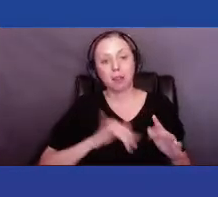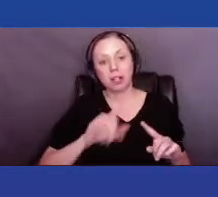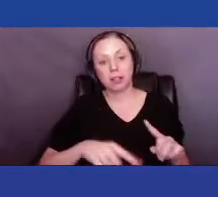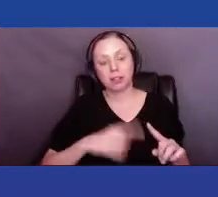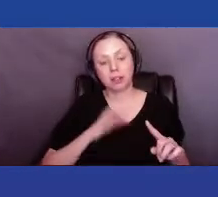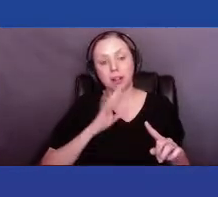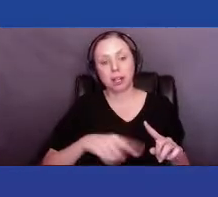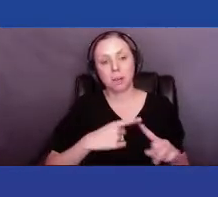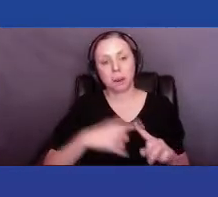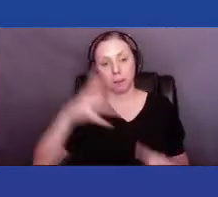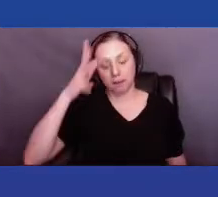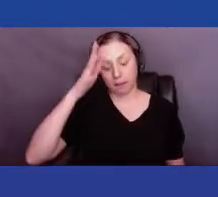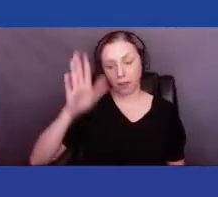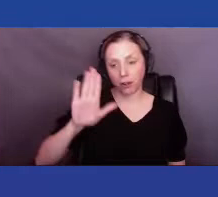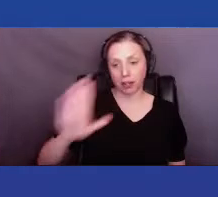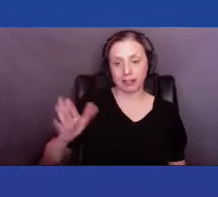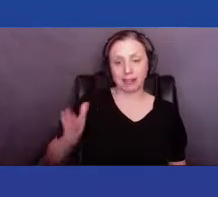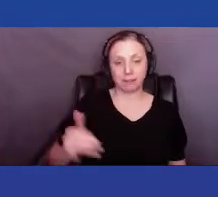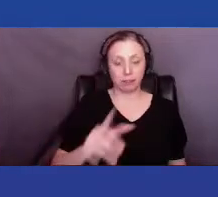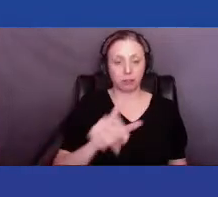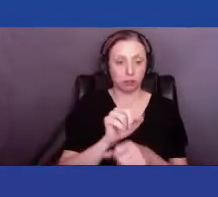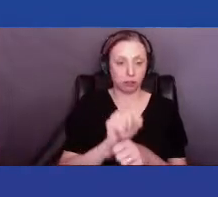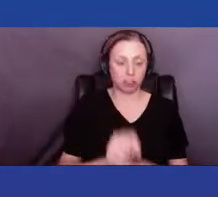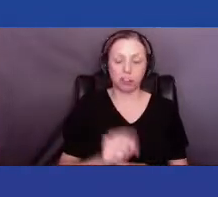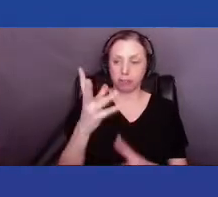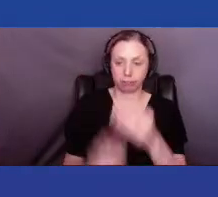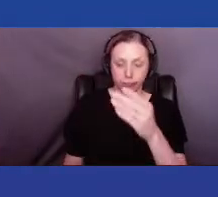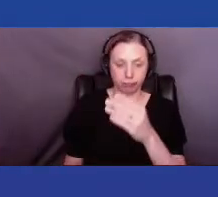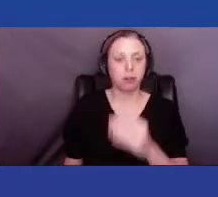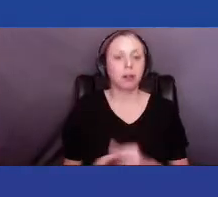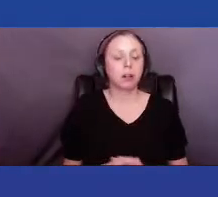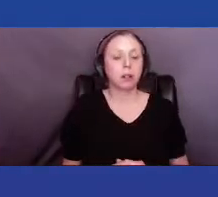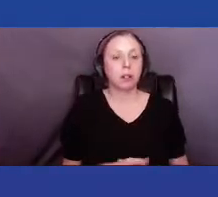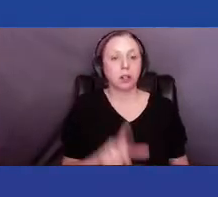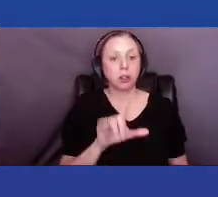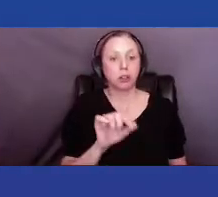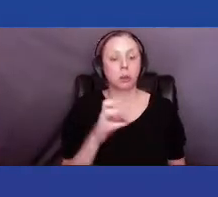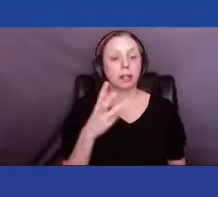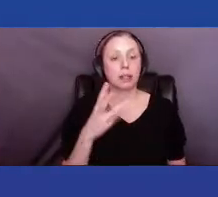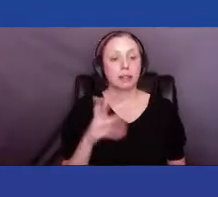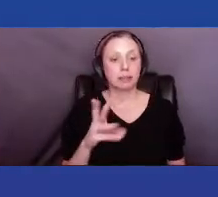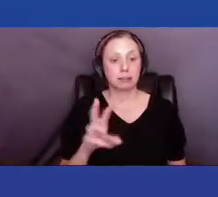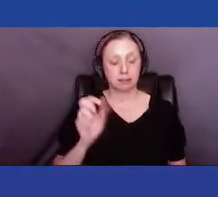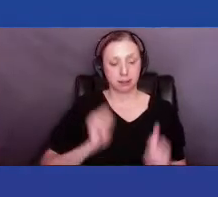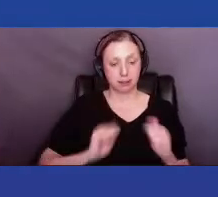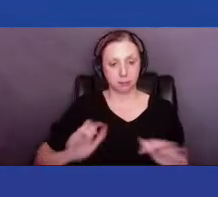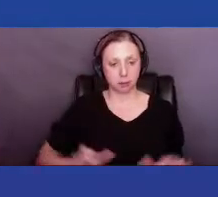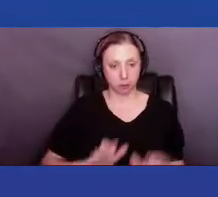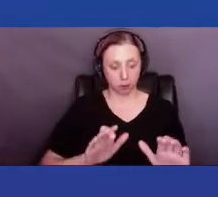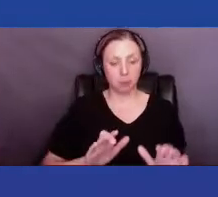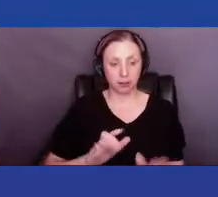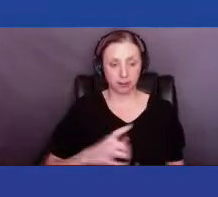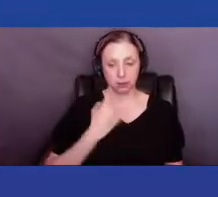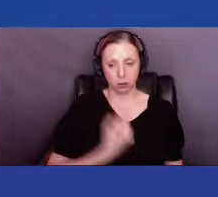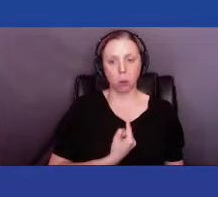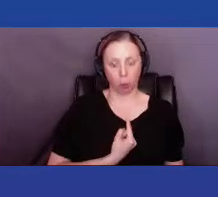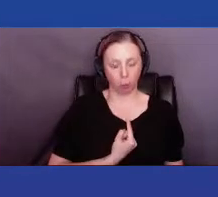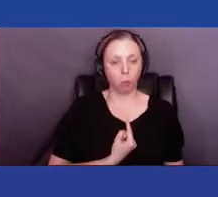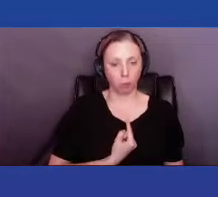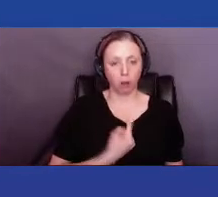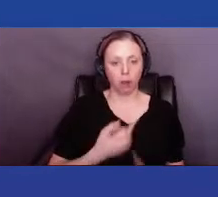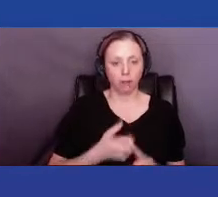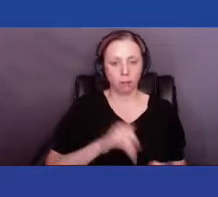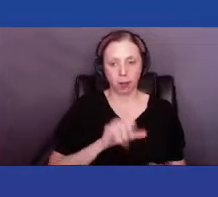tradition. In this photo, you will see a 2016 performance, solo performance of this